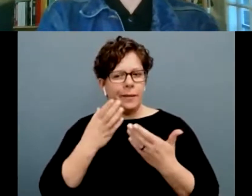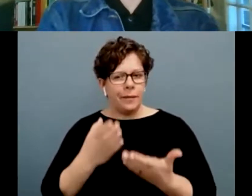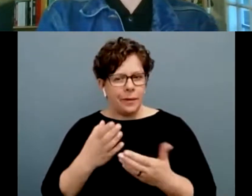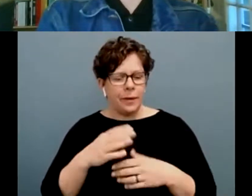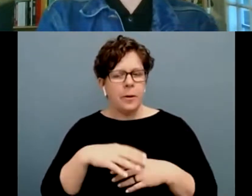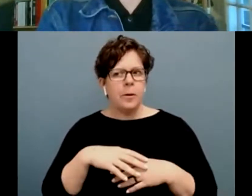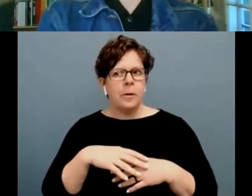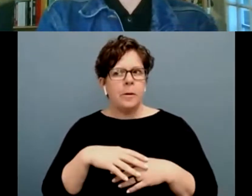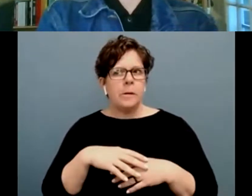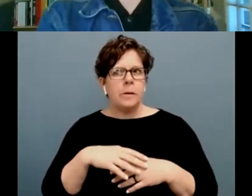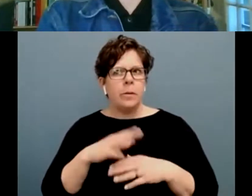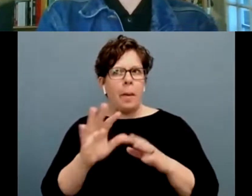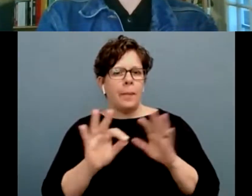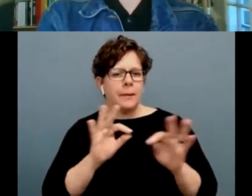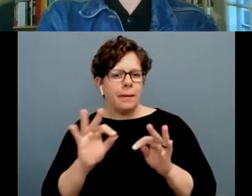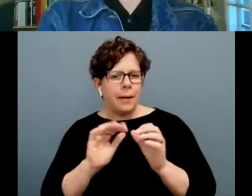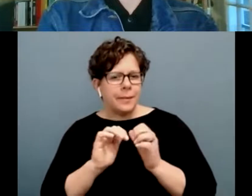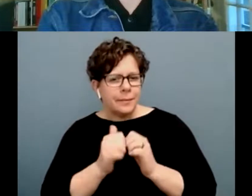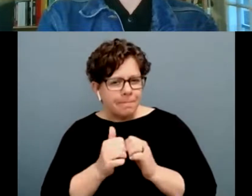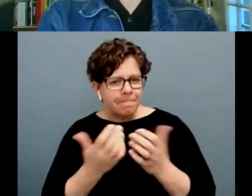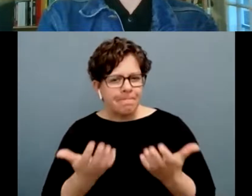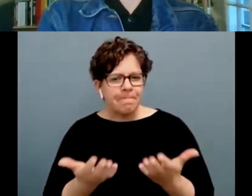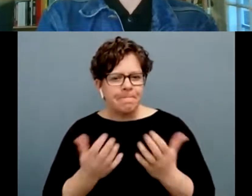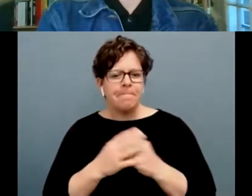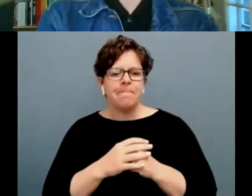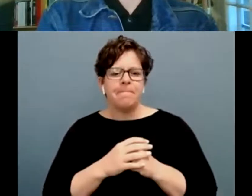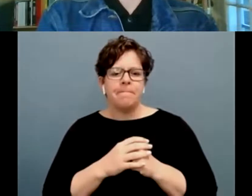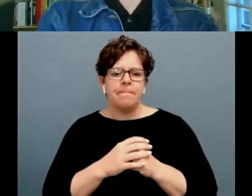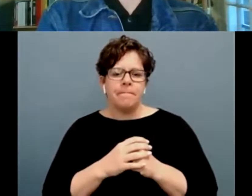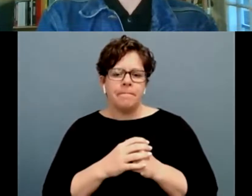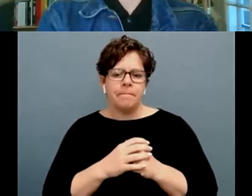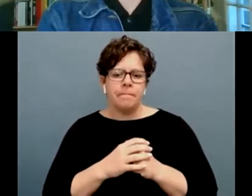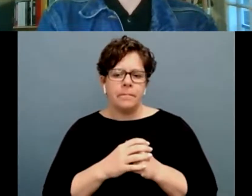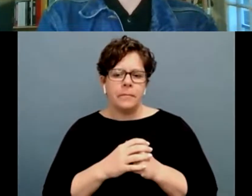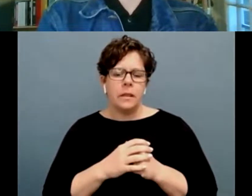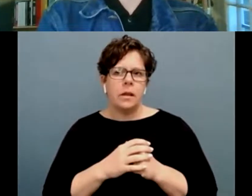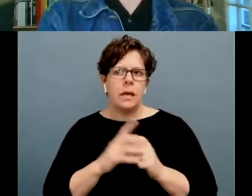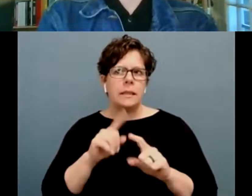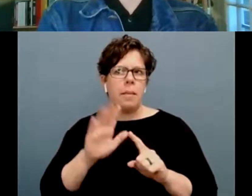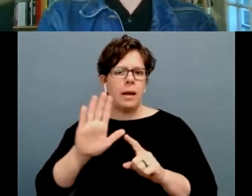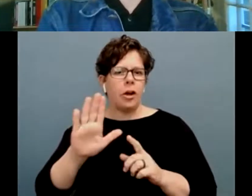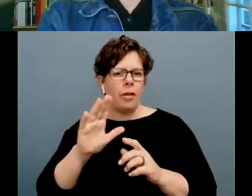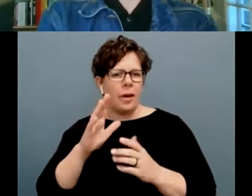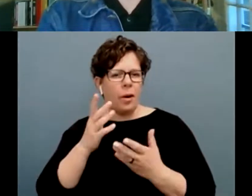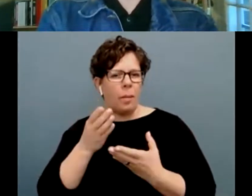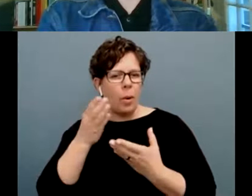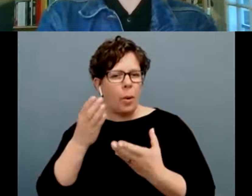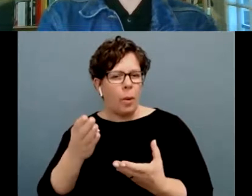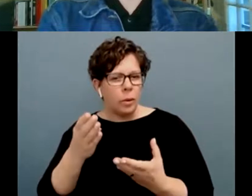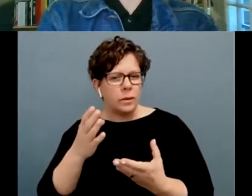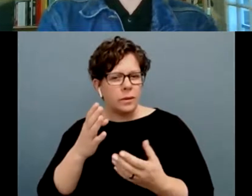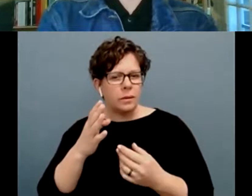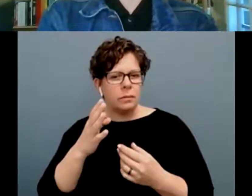really what it comes down to is the strength of the proposal and the work that they